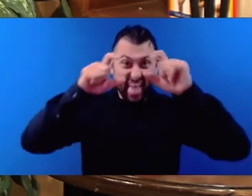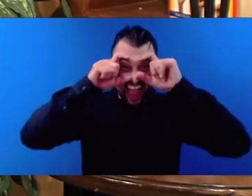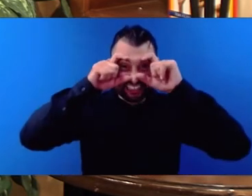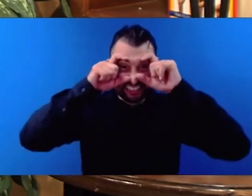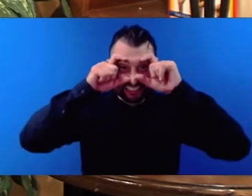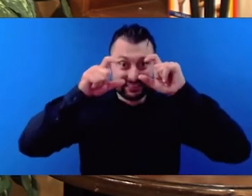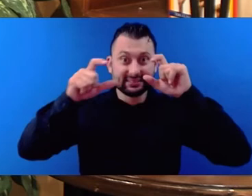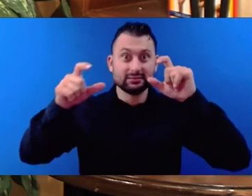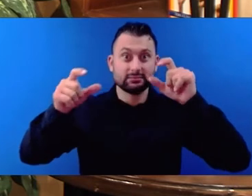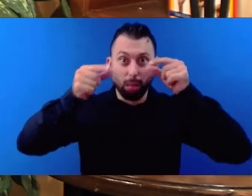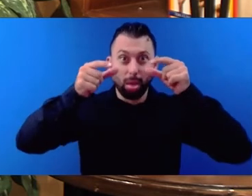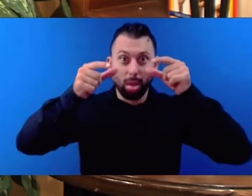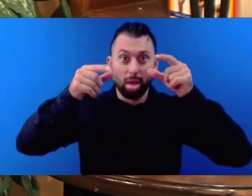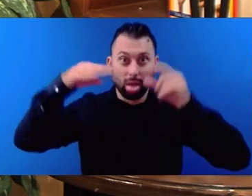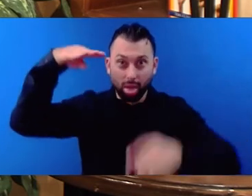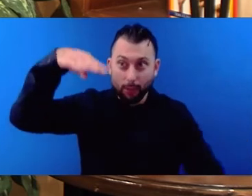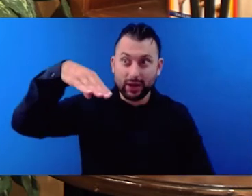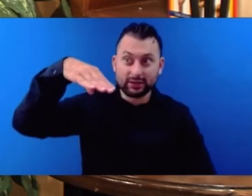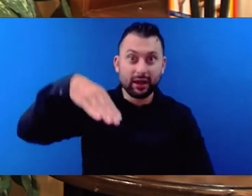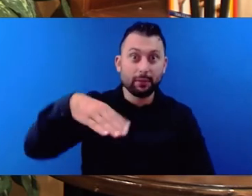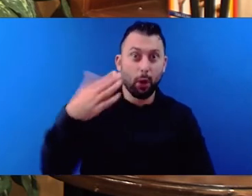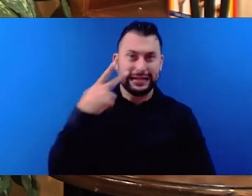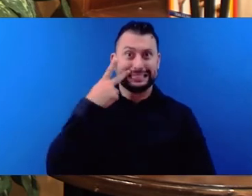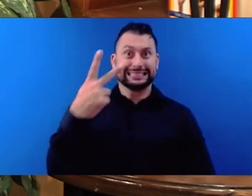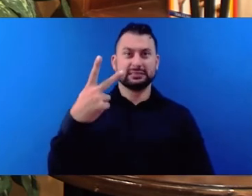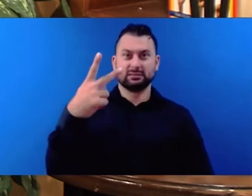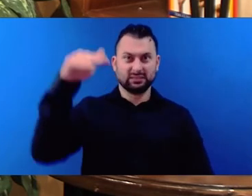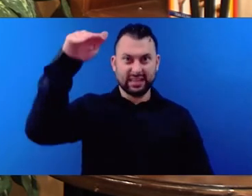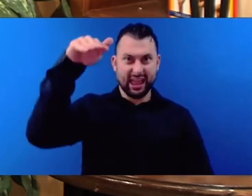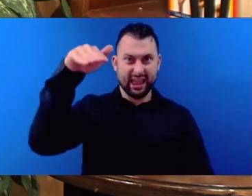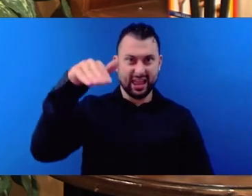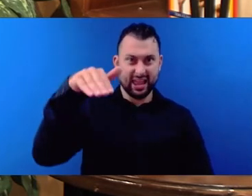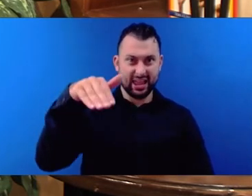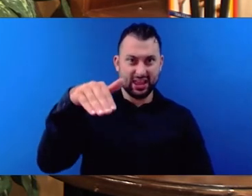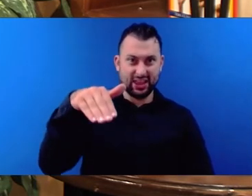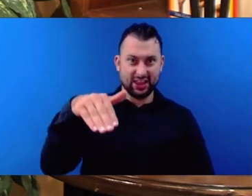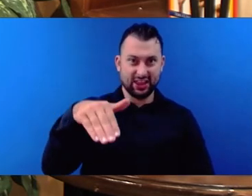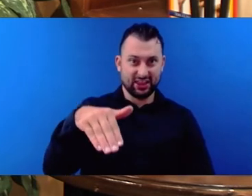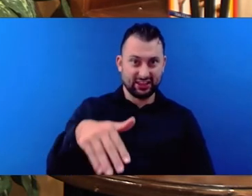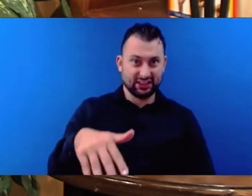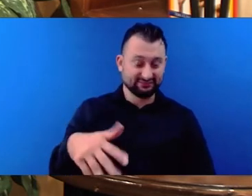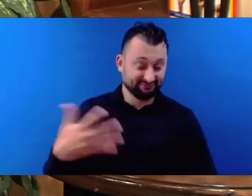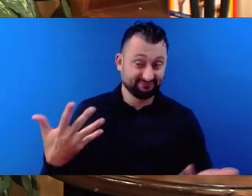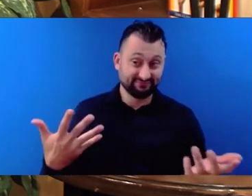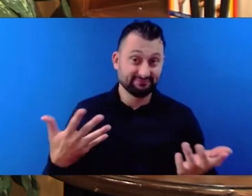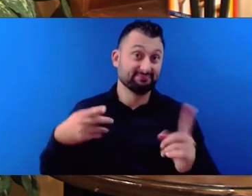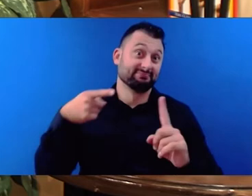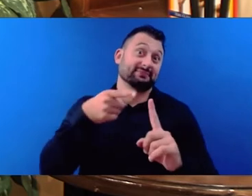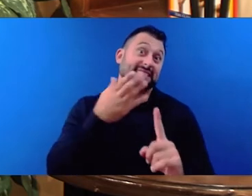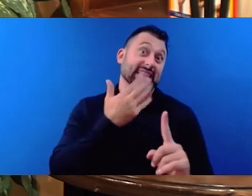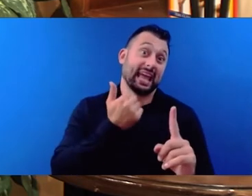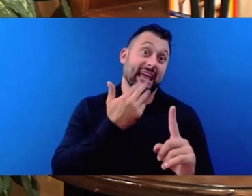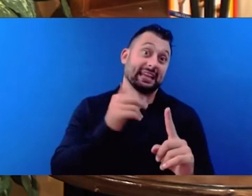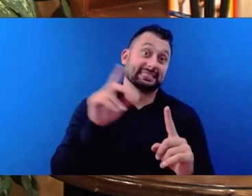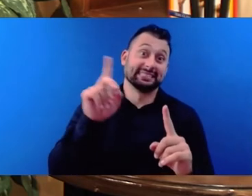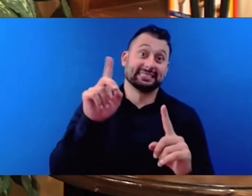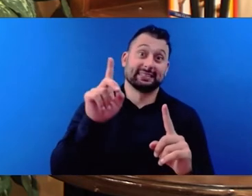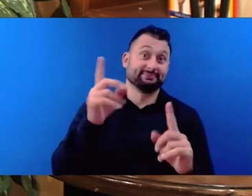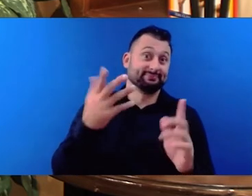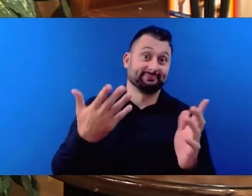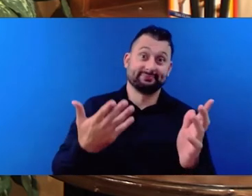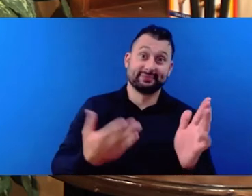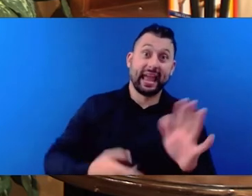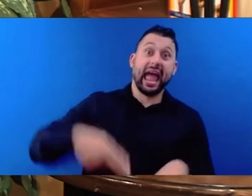not controlled and our blood sugars are very high, like I mentioned, our body is smart and uses other forms